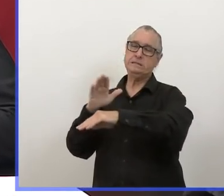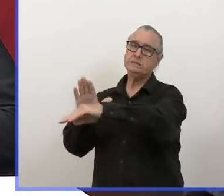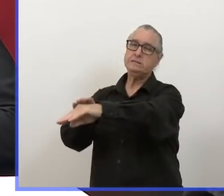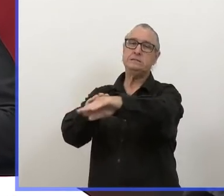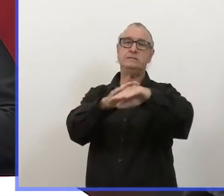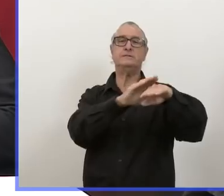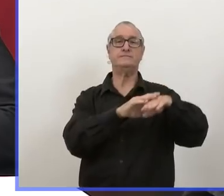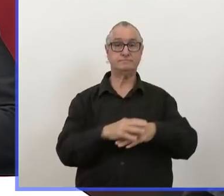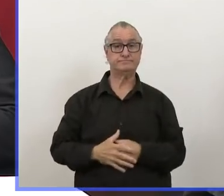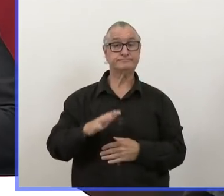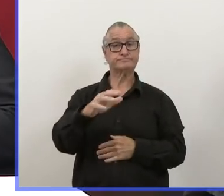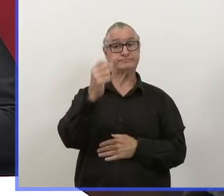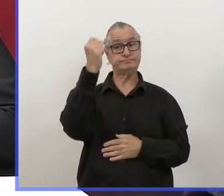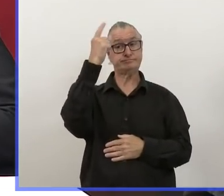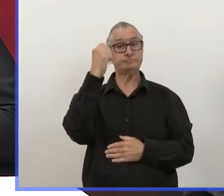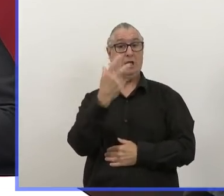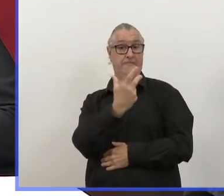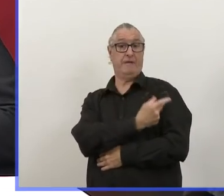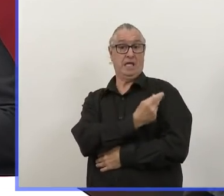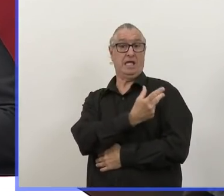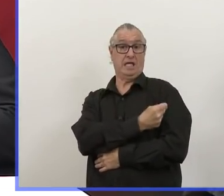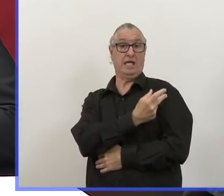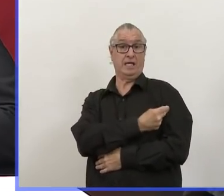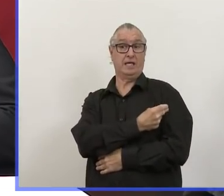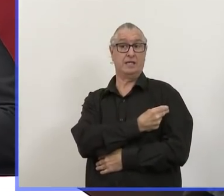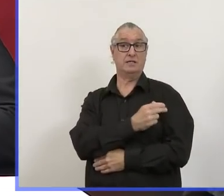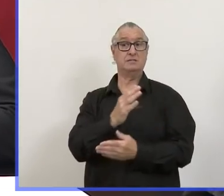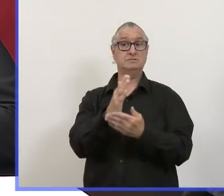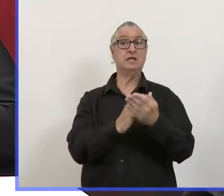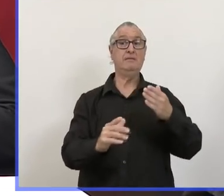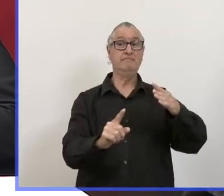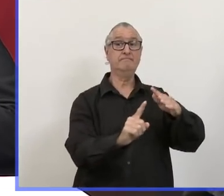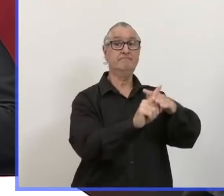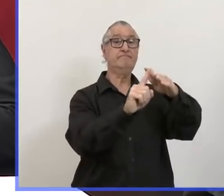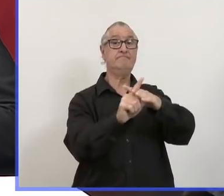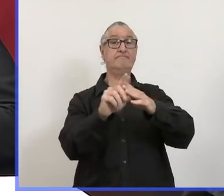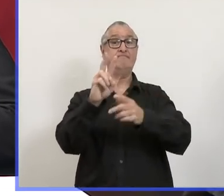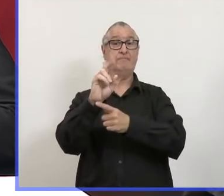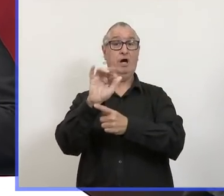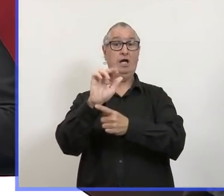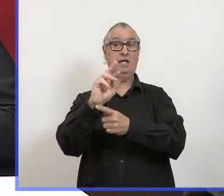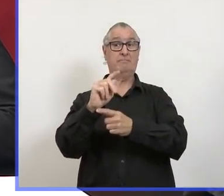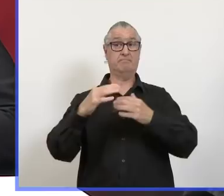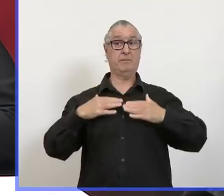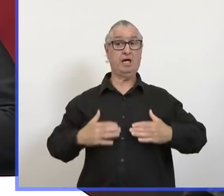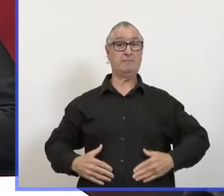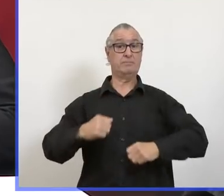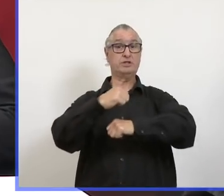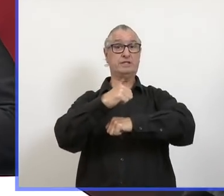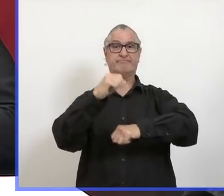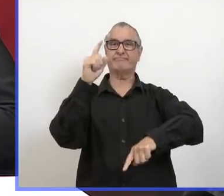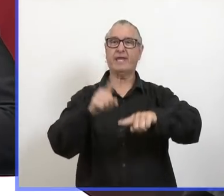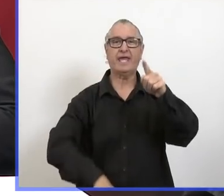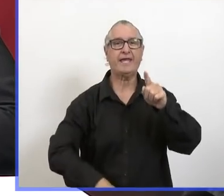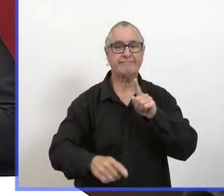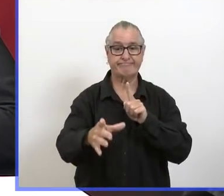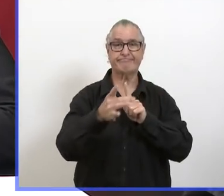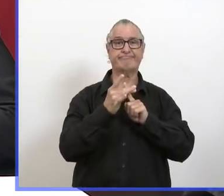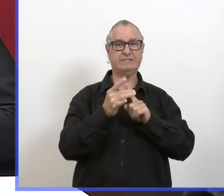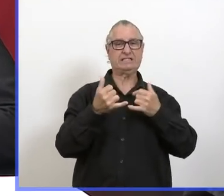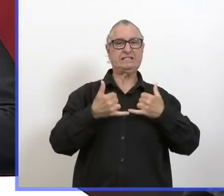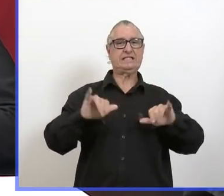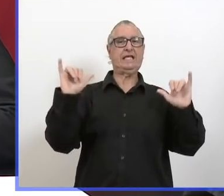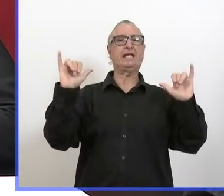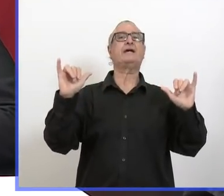to mount immune response to it, that can cause a lot of cases as well and cause a large wave as well. So it's really hard to predict the